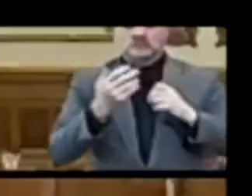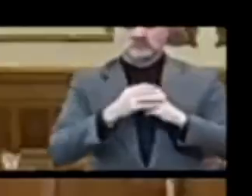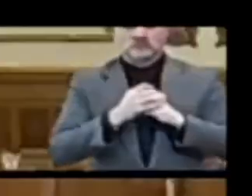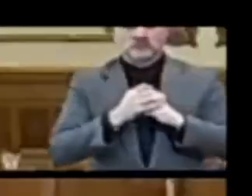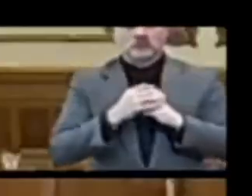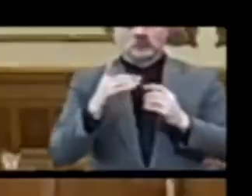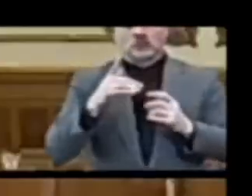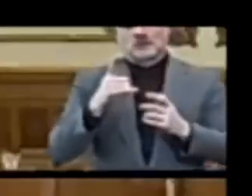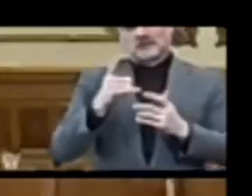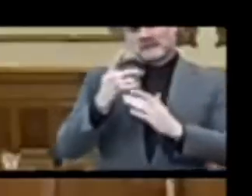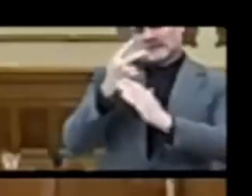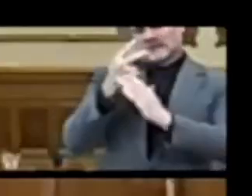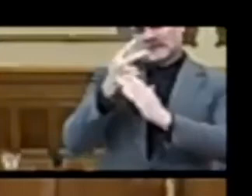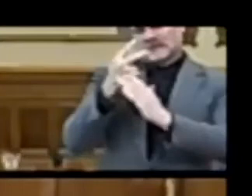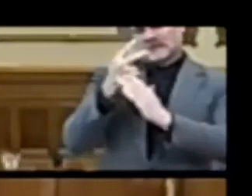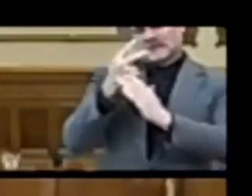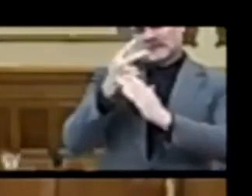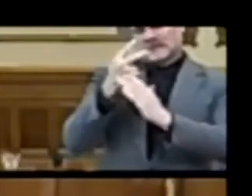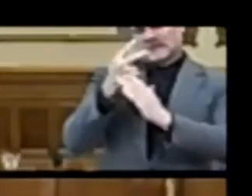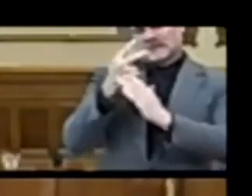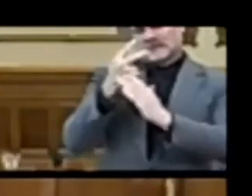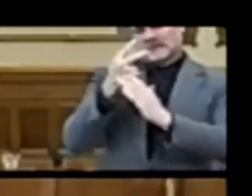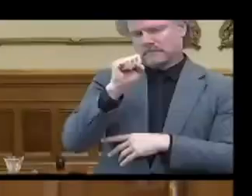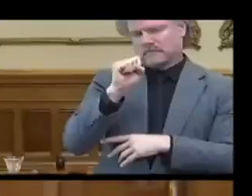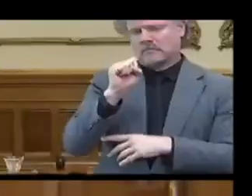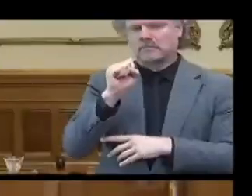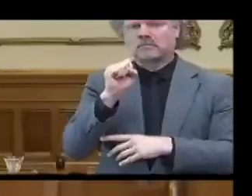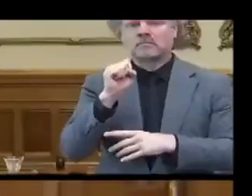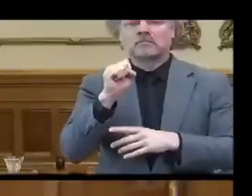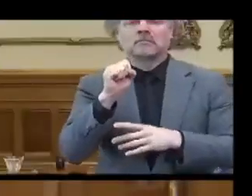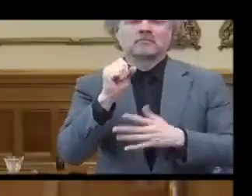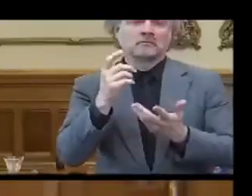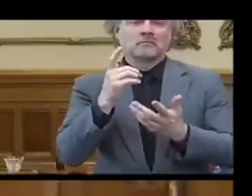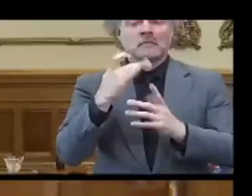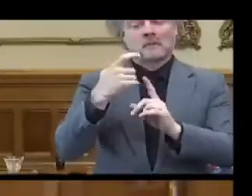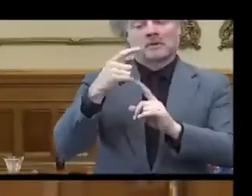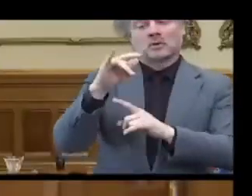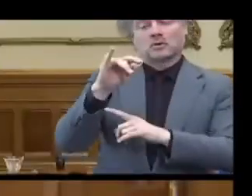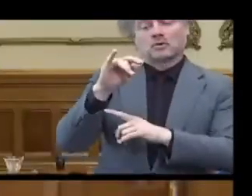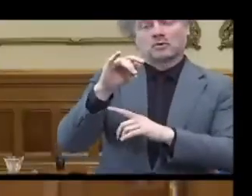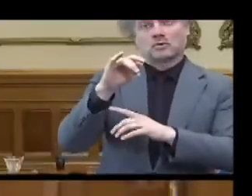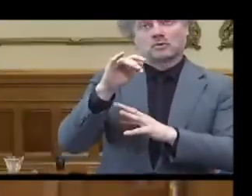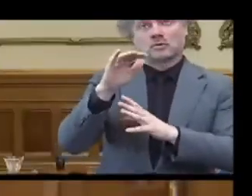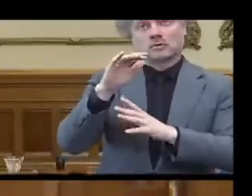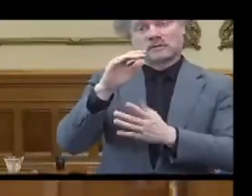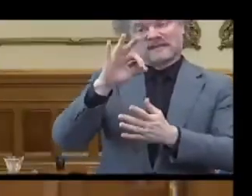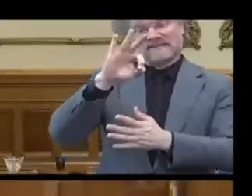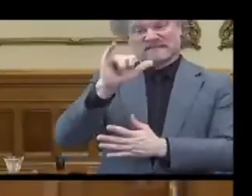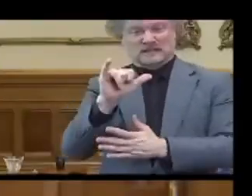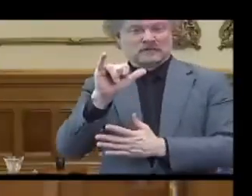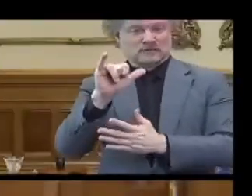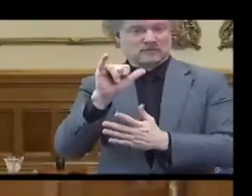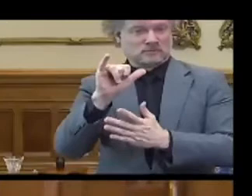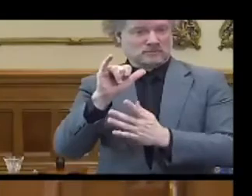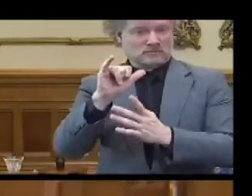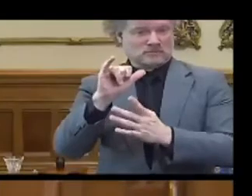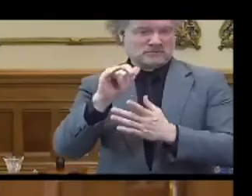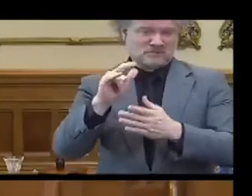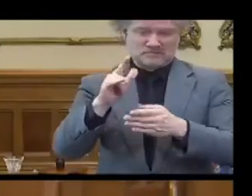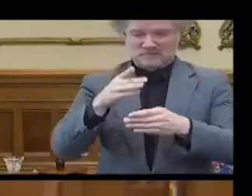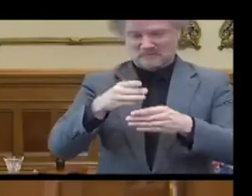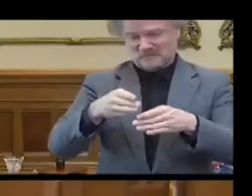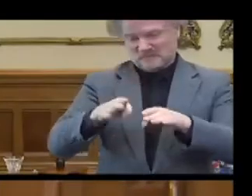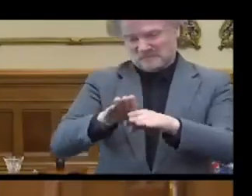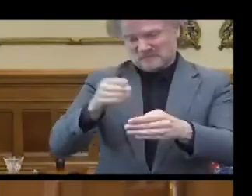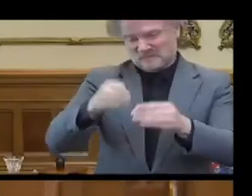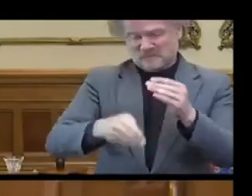an early estimate would be that we close the fiscal year probably